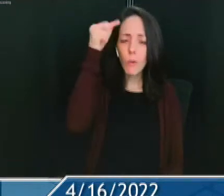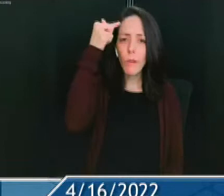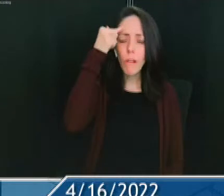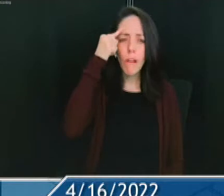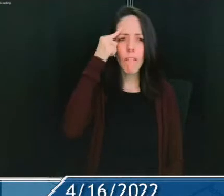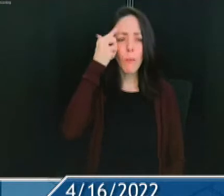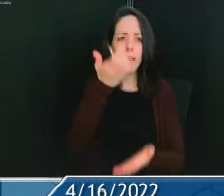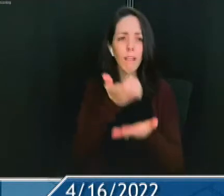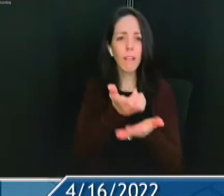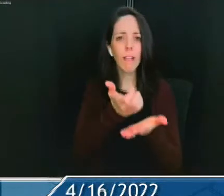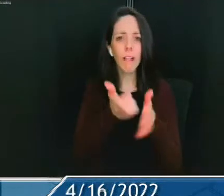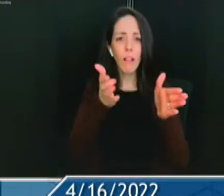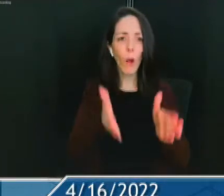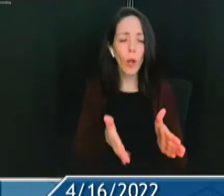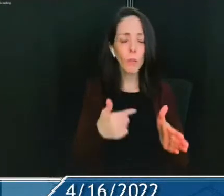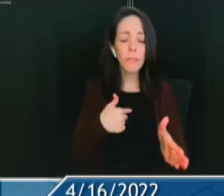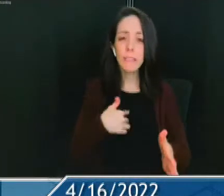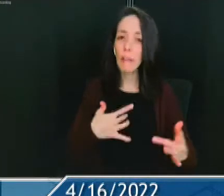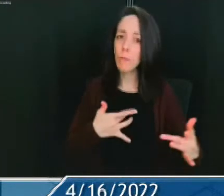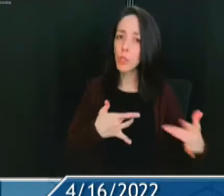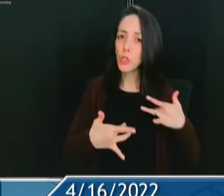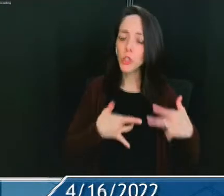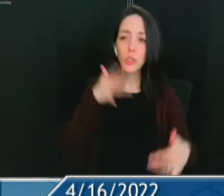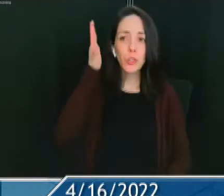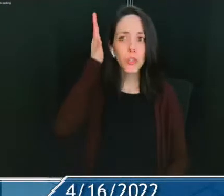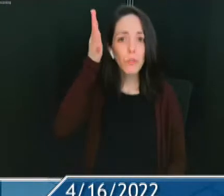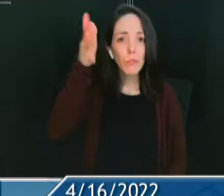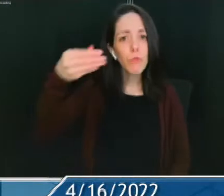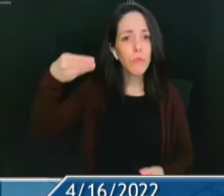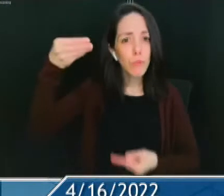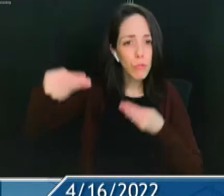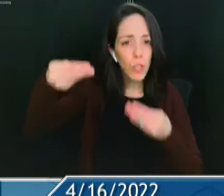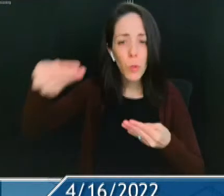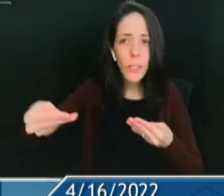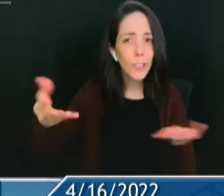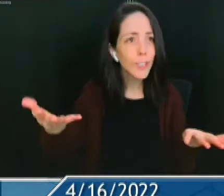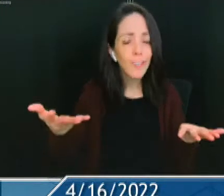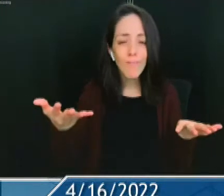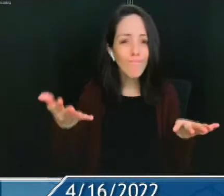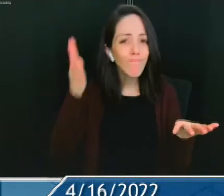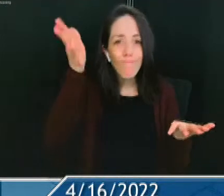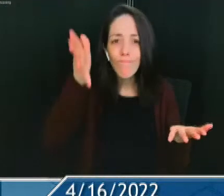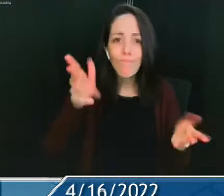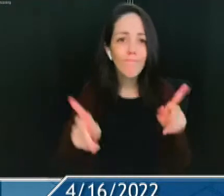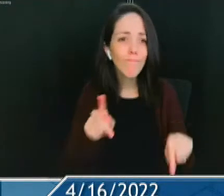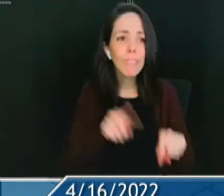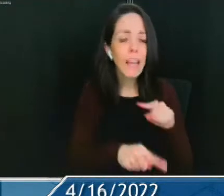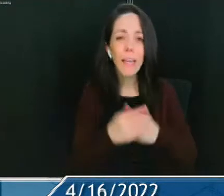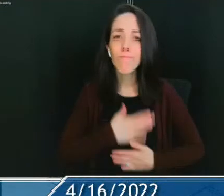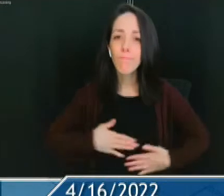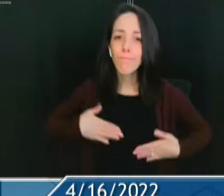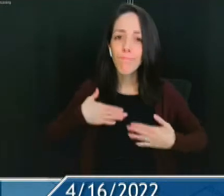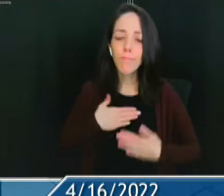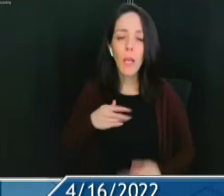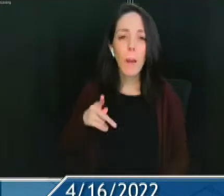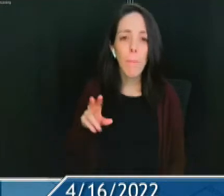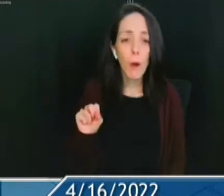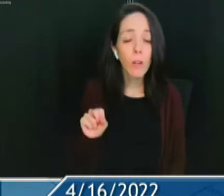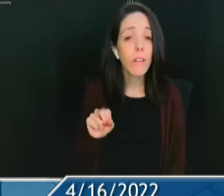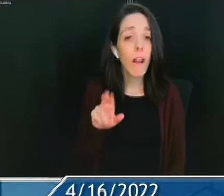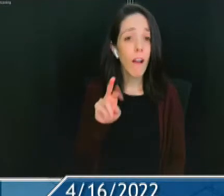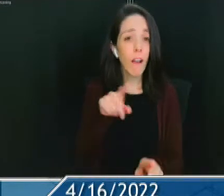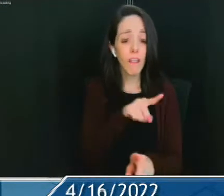will not get to enjoy our splendid park system fully unless the Bureau's long-standing